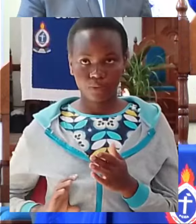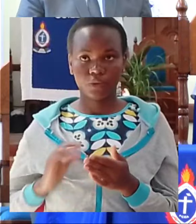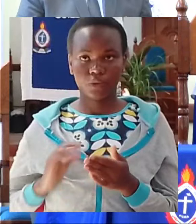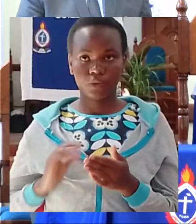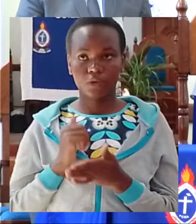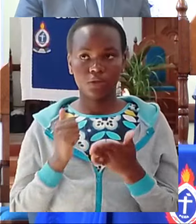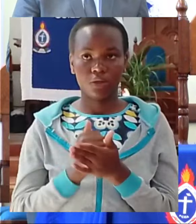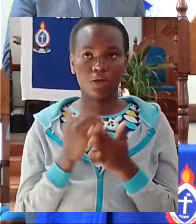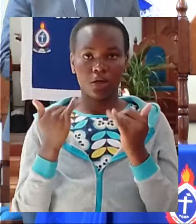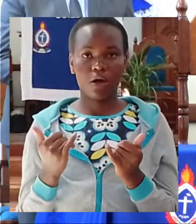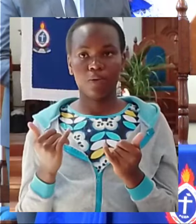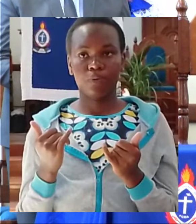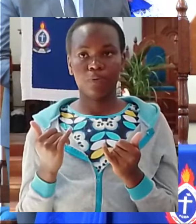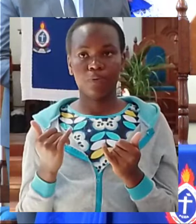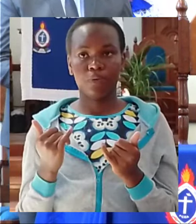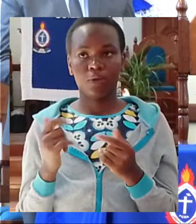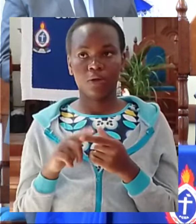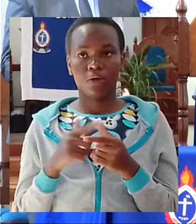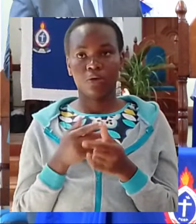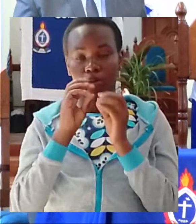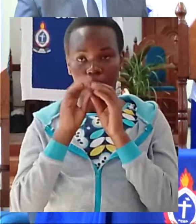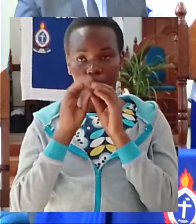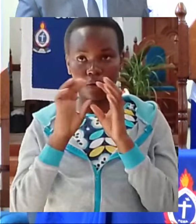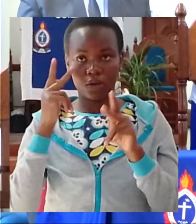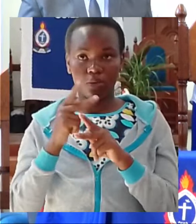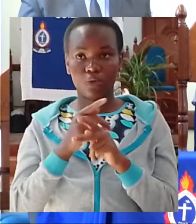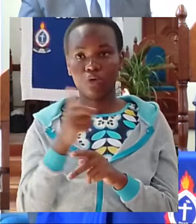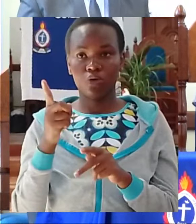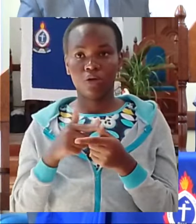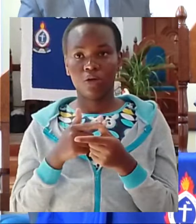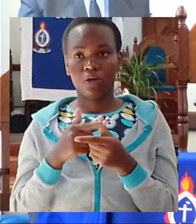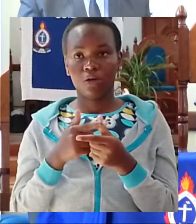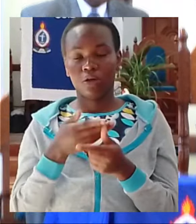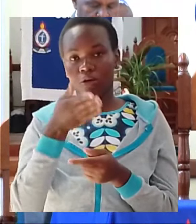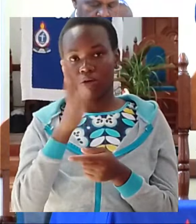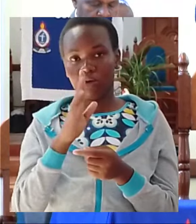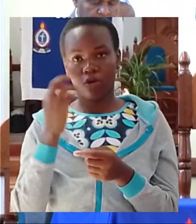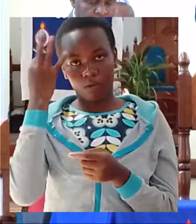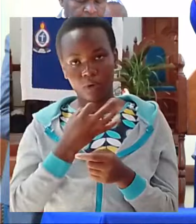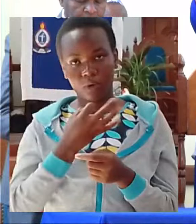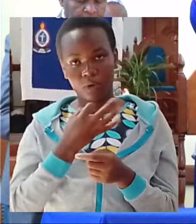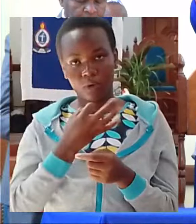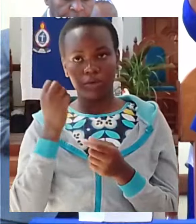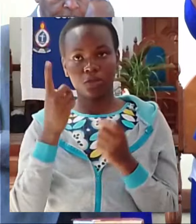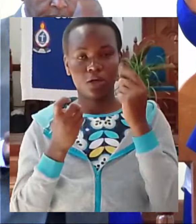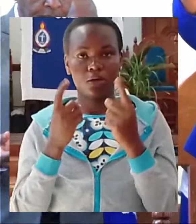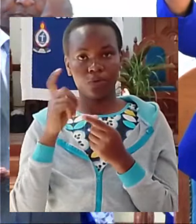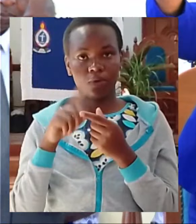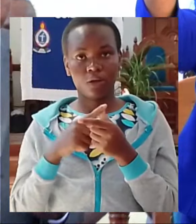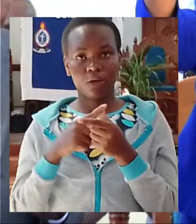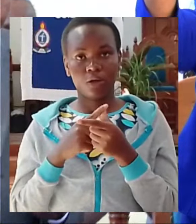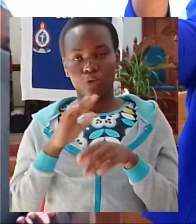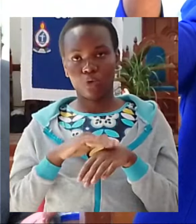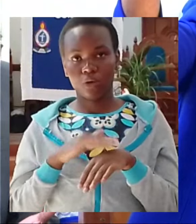Amen. And now, may the Lord bless you and keep you. May the Lord make his face to shine upon you and be gracious unto